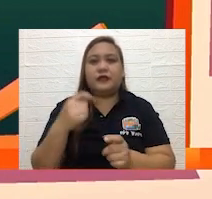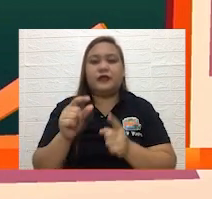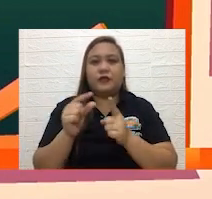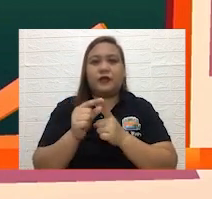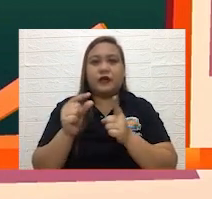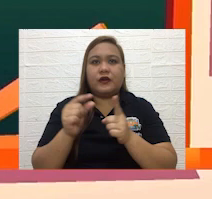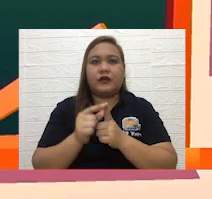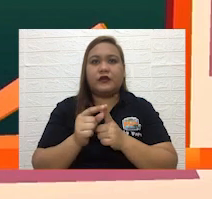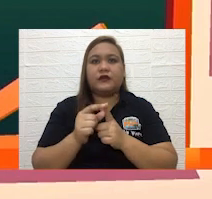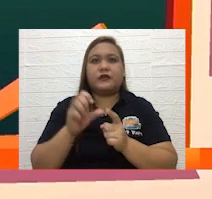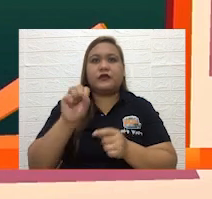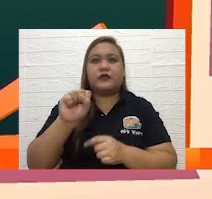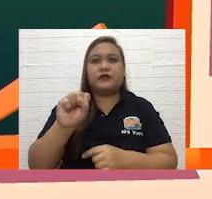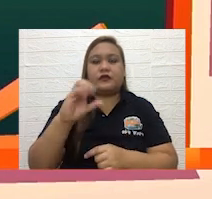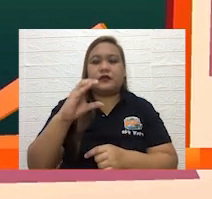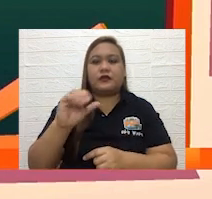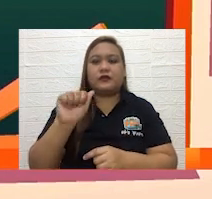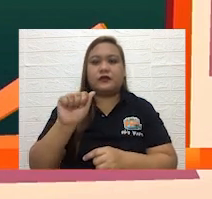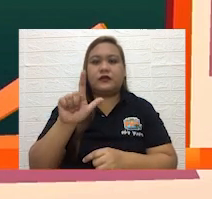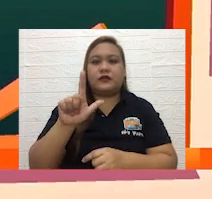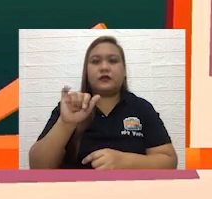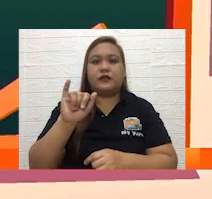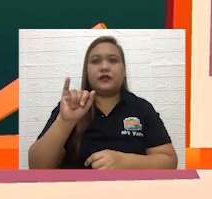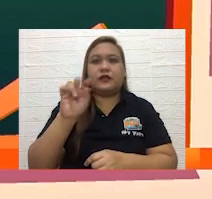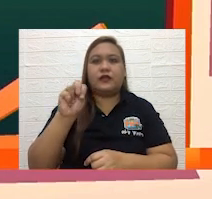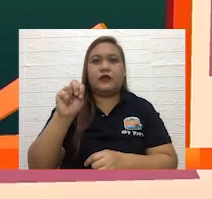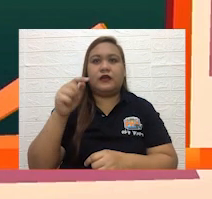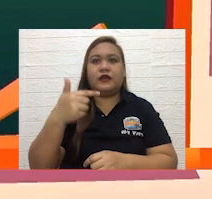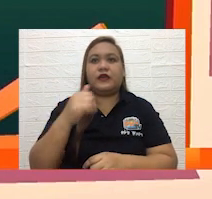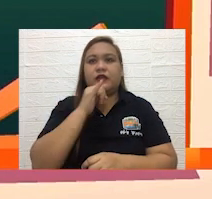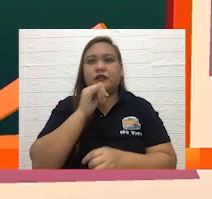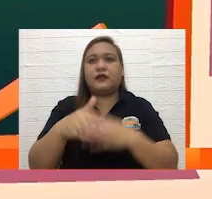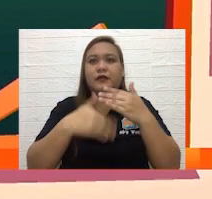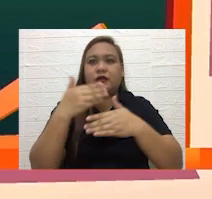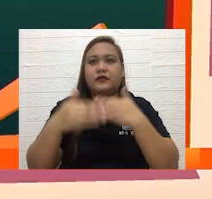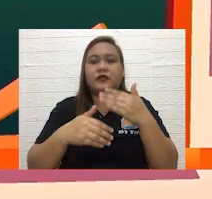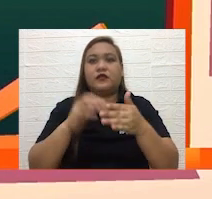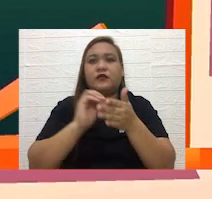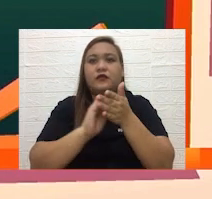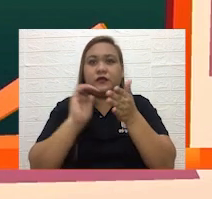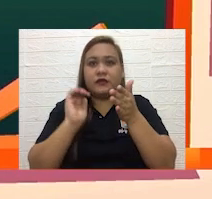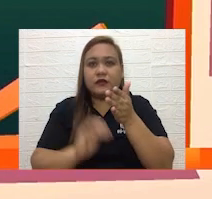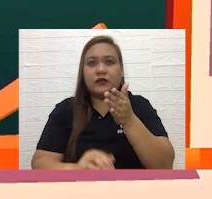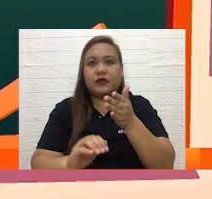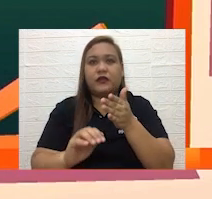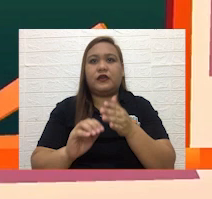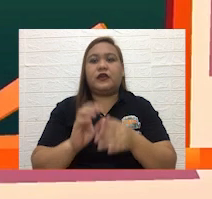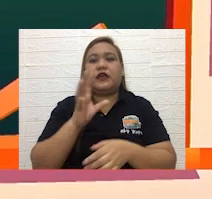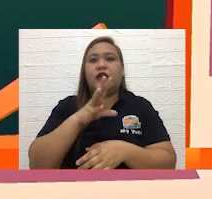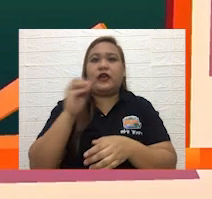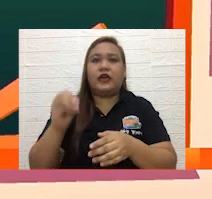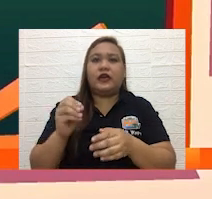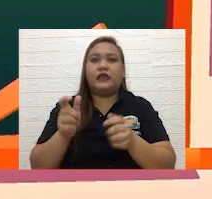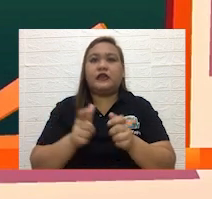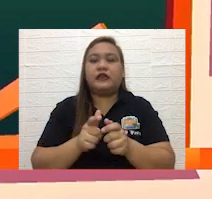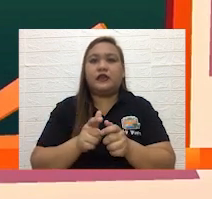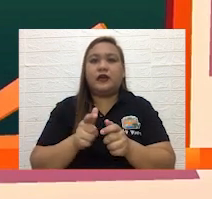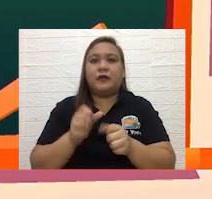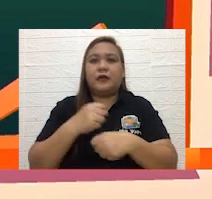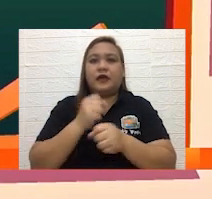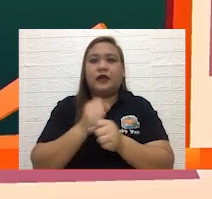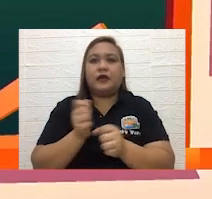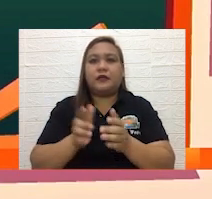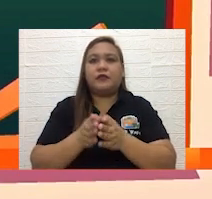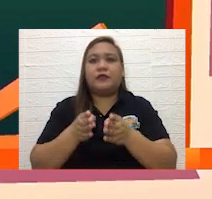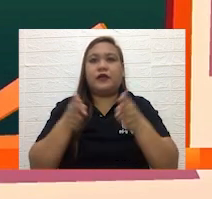earlier. Scaling is the process of reducing or enlarging the size of an actual object using an applicable ratio